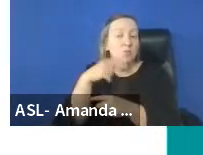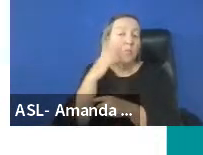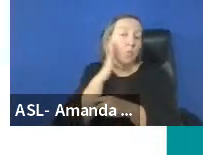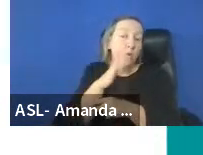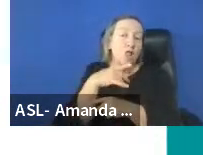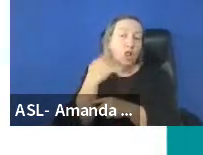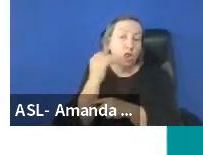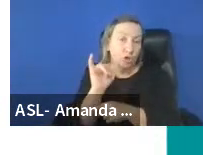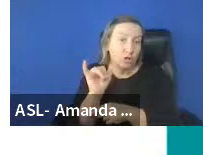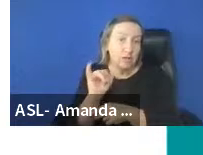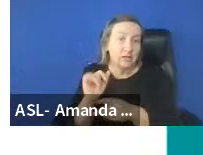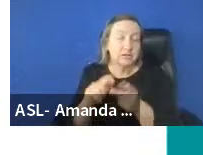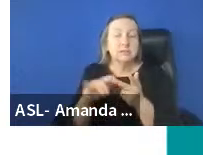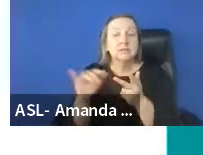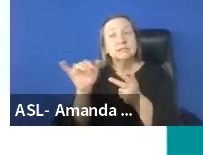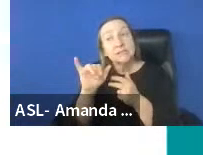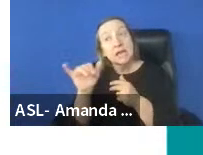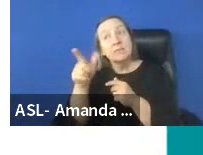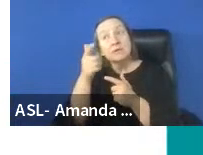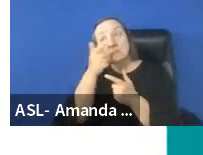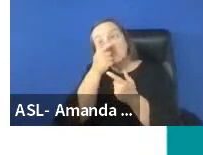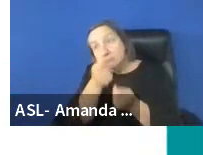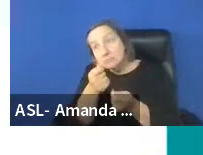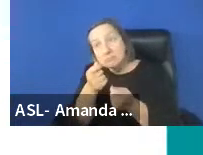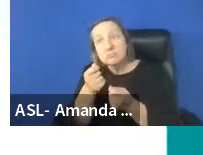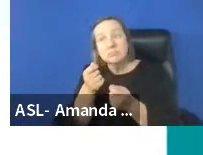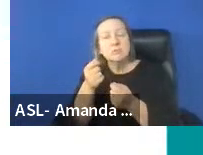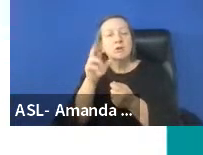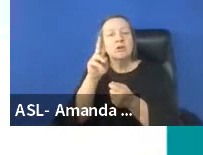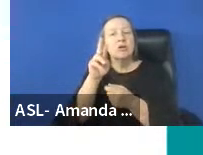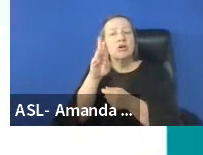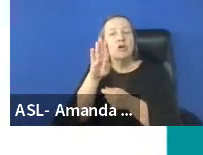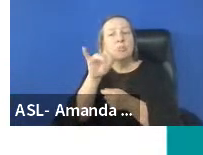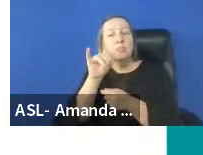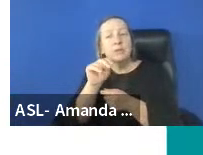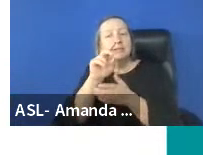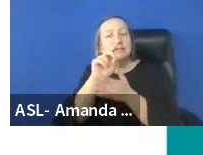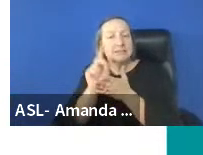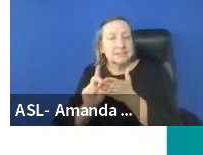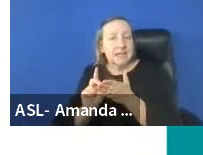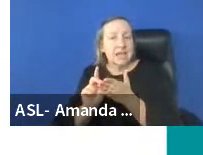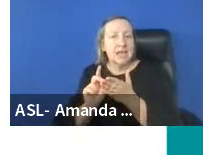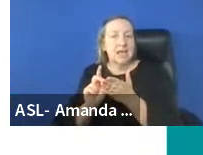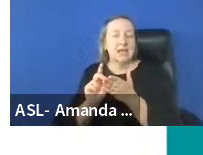But they also were interested in looking at urban design and looking at